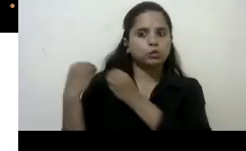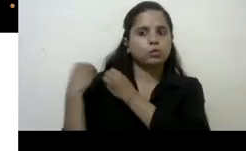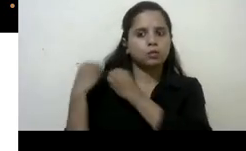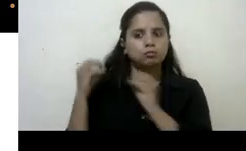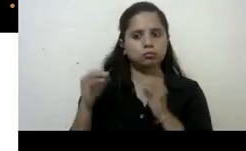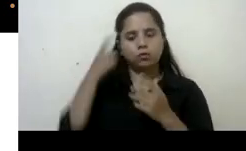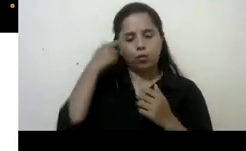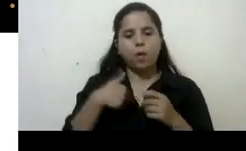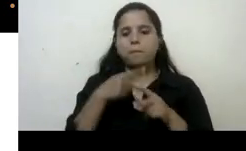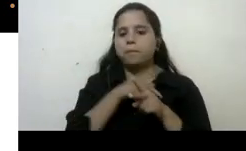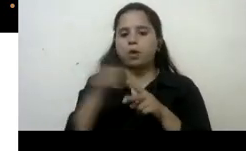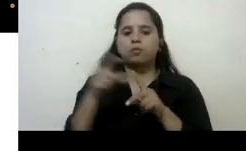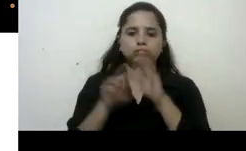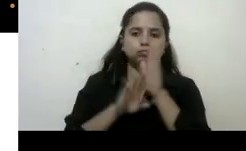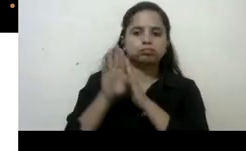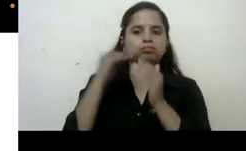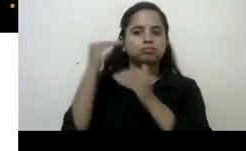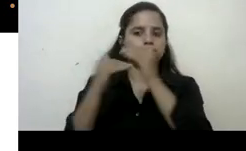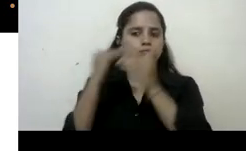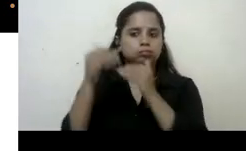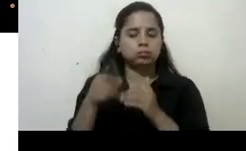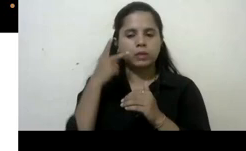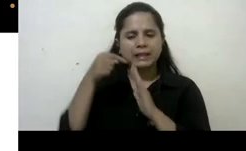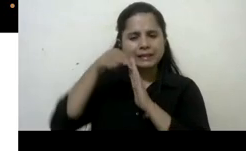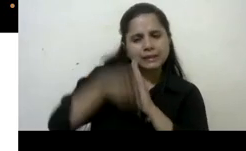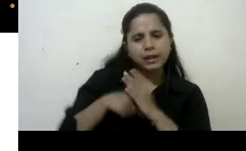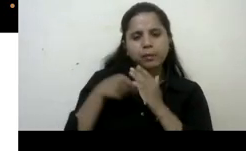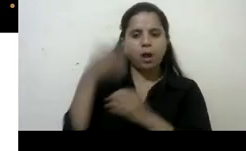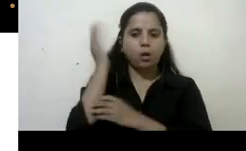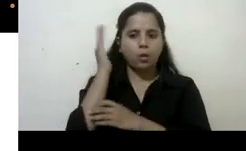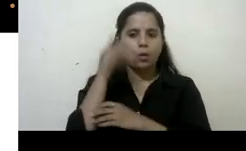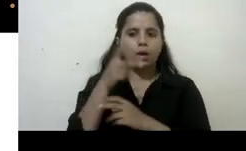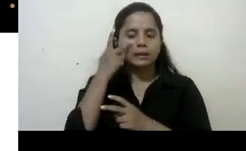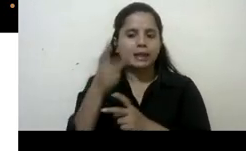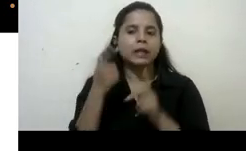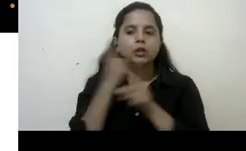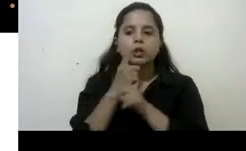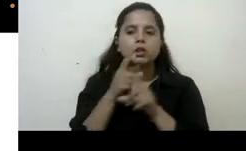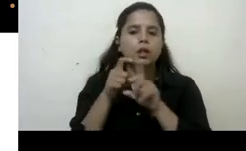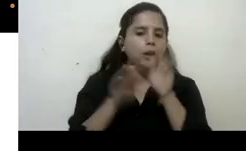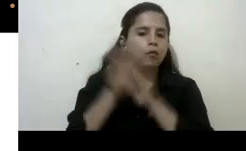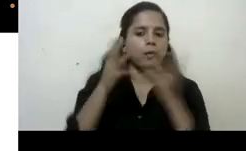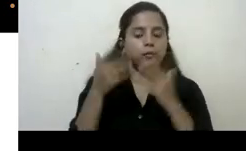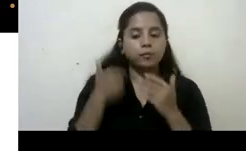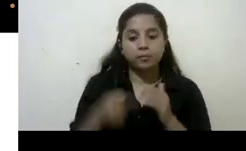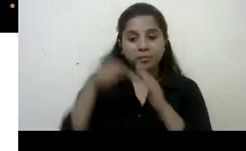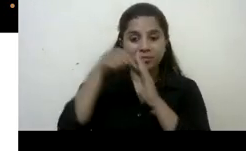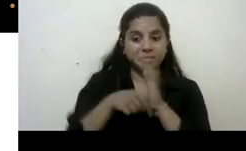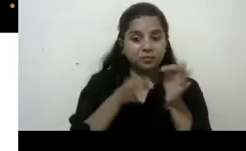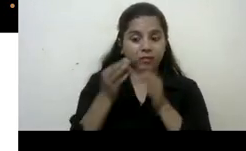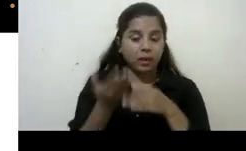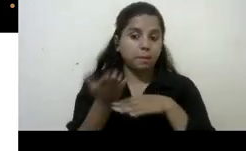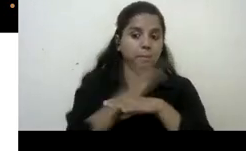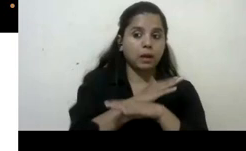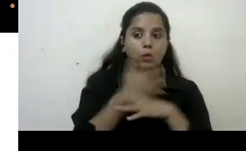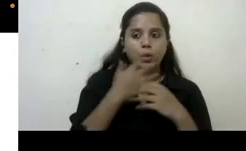our professional development by dive through this session of teacher development. Before diving deep into this session,